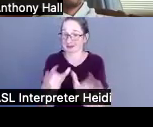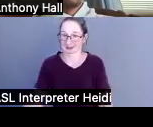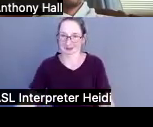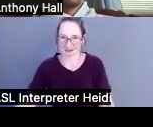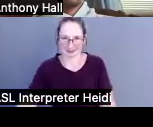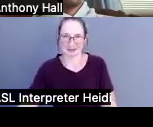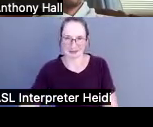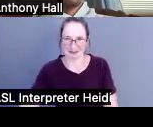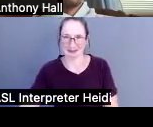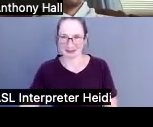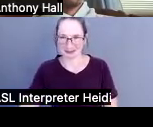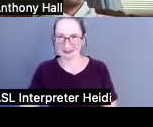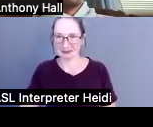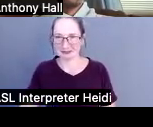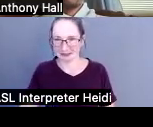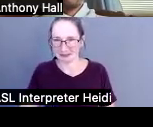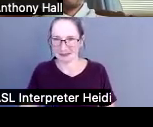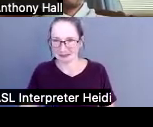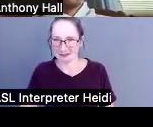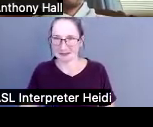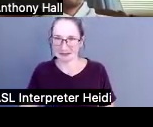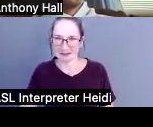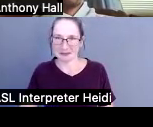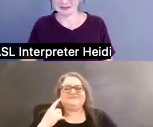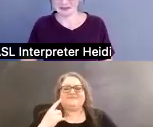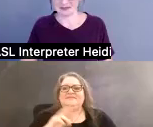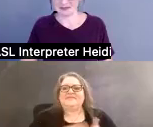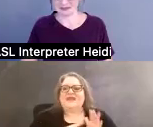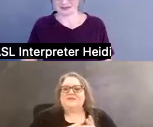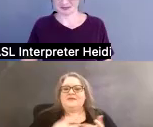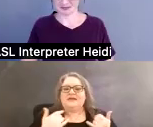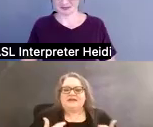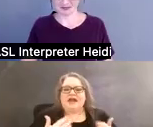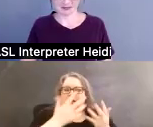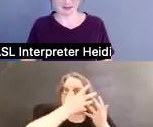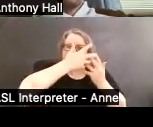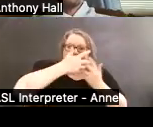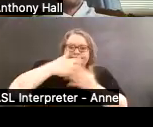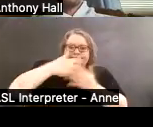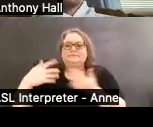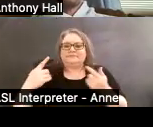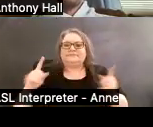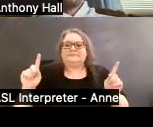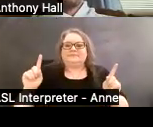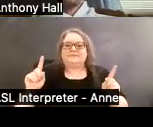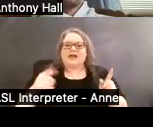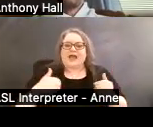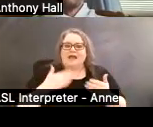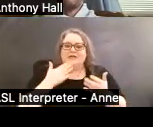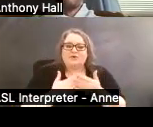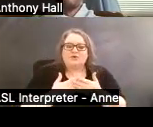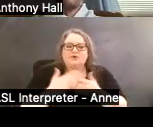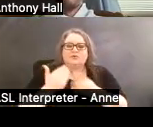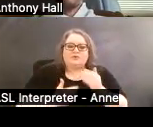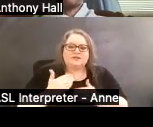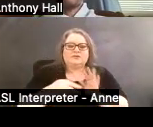I think that we've gotten into a good groove with it. So we have good procedures and policies